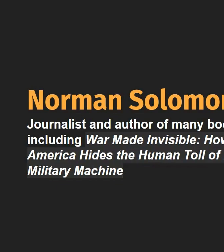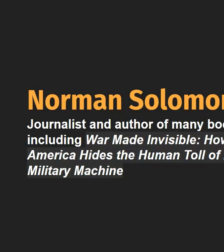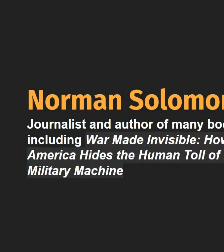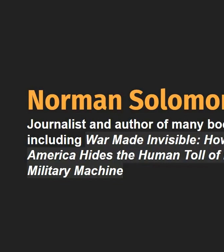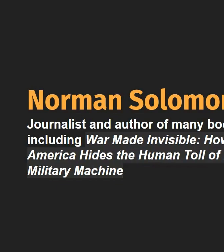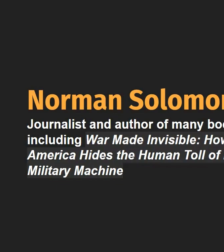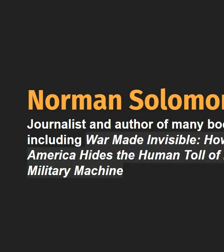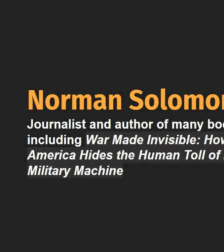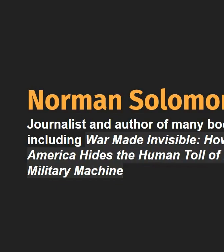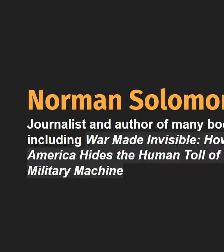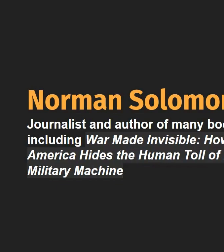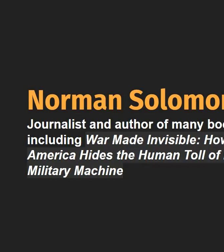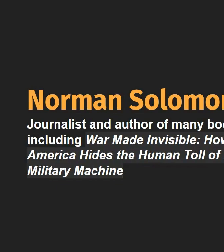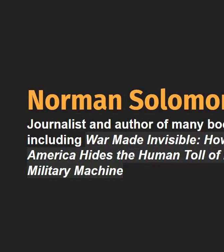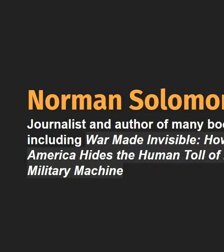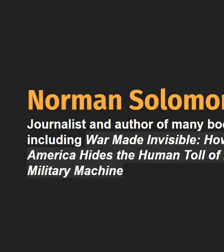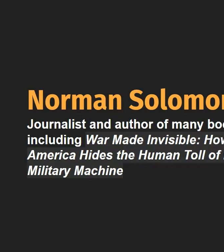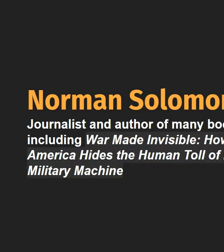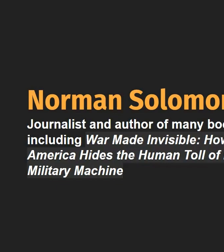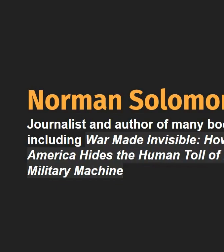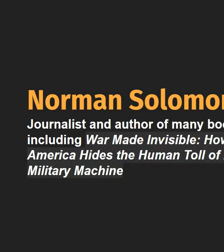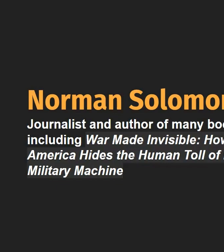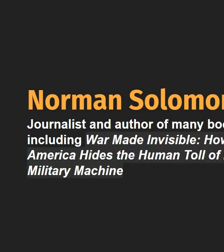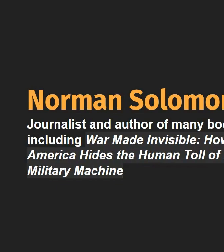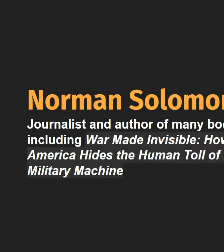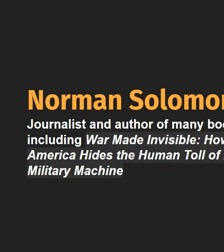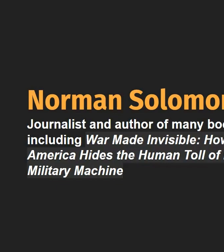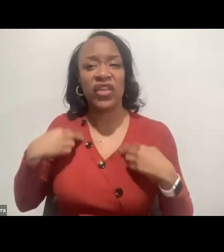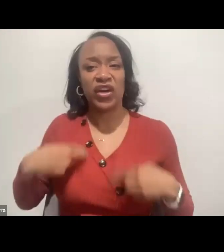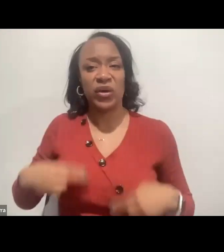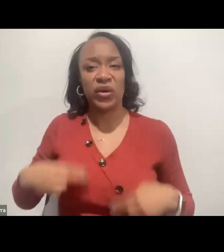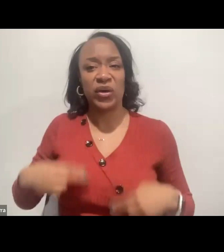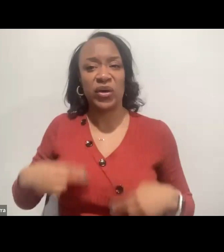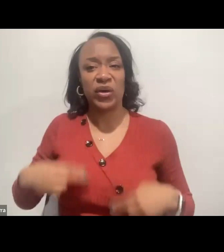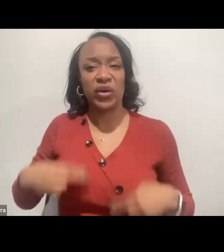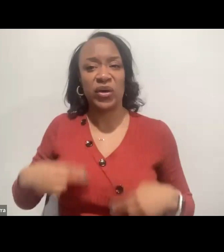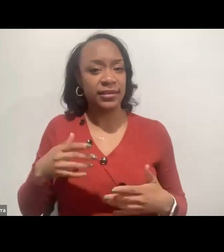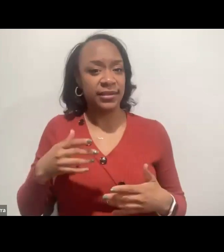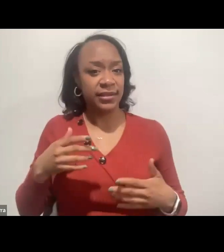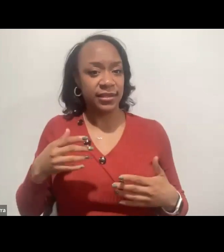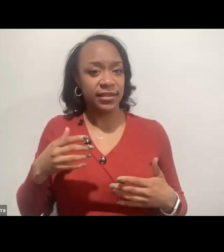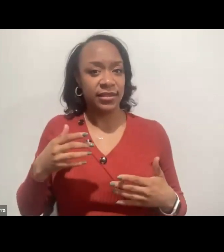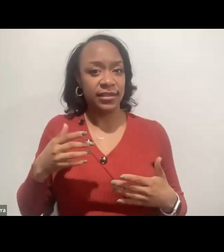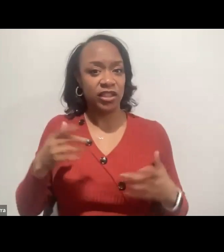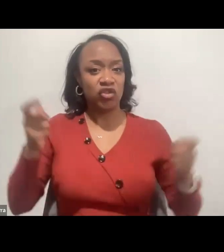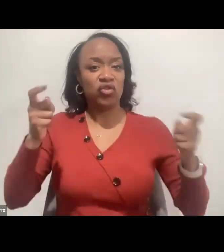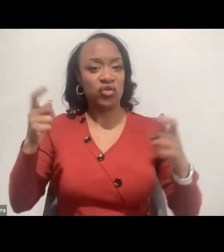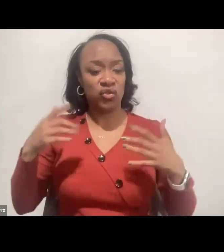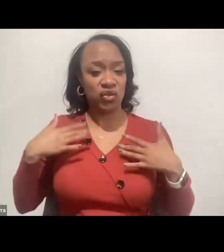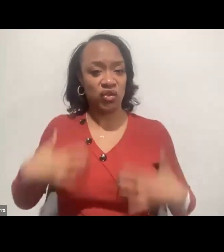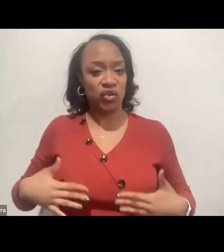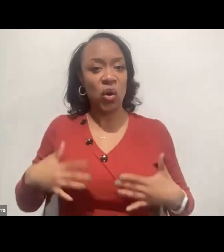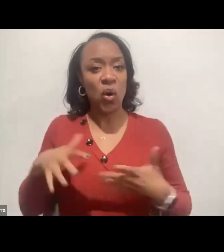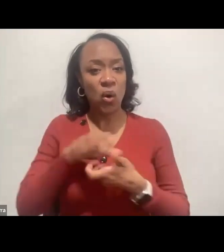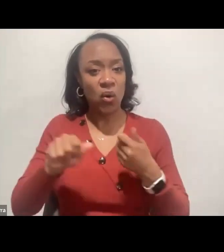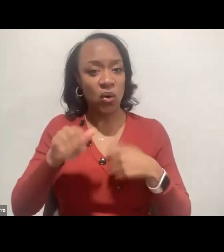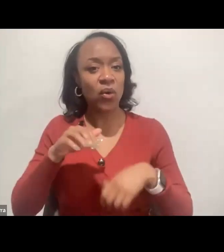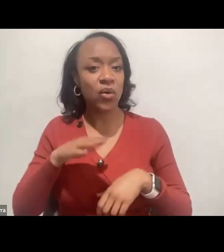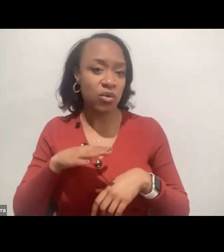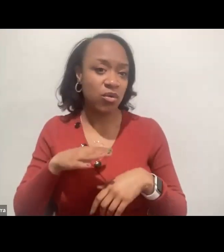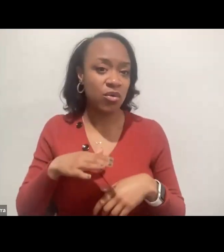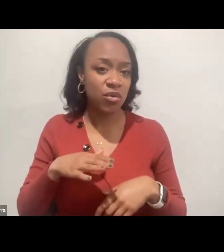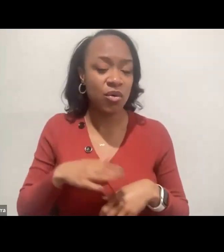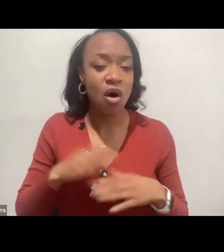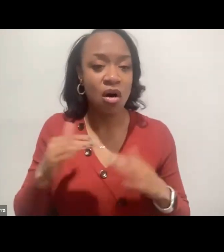Its Military Machine. Norman, thank you so much for joining us this evening. Well, I'm so glad to be part of